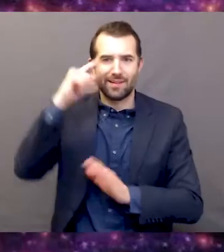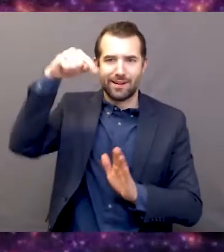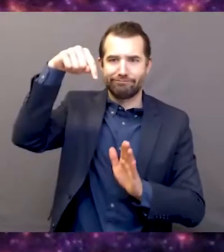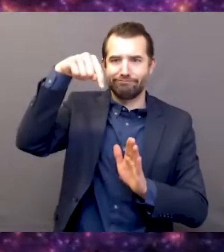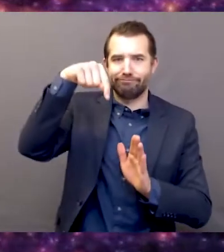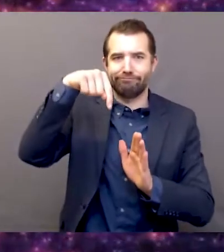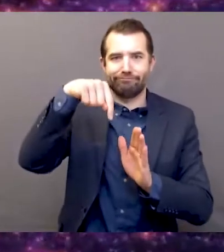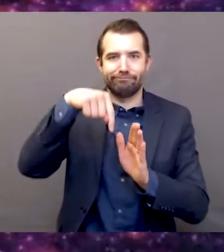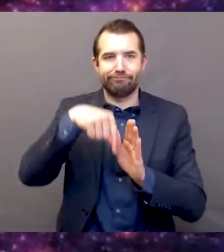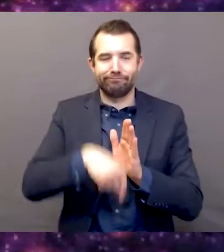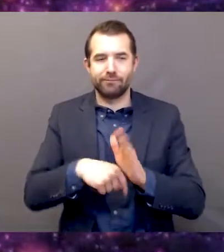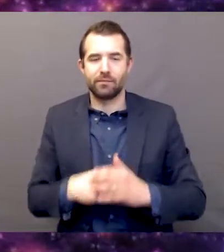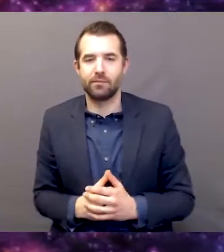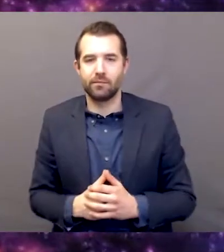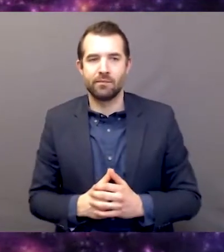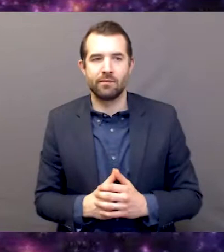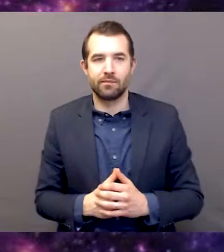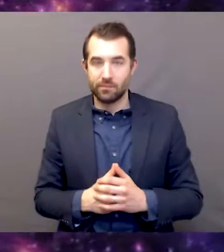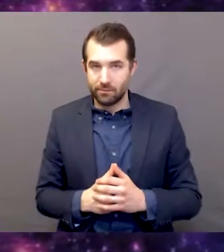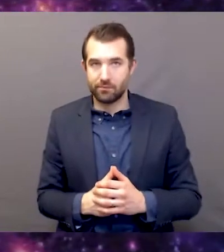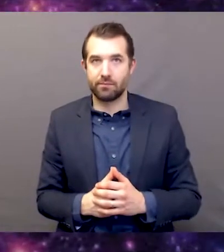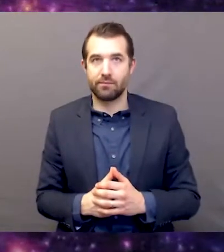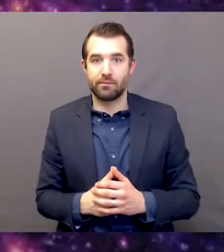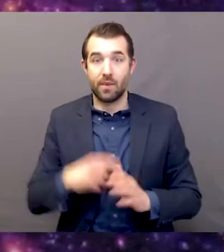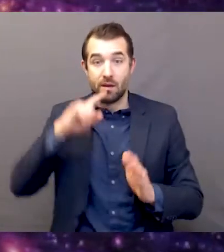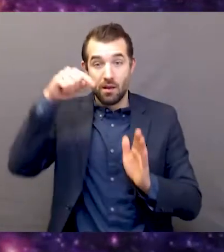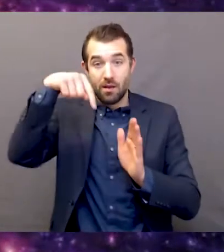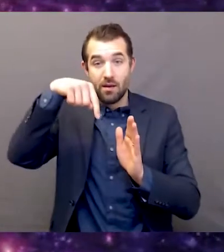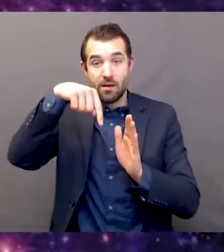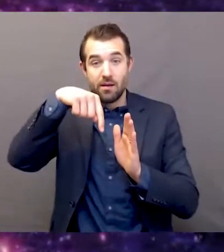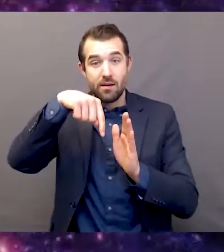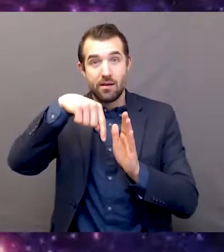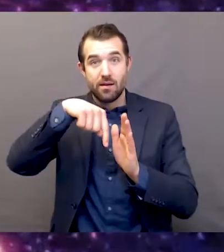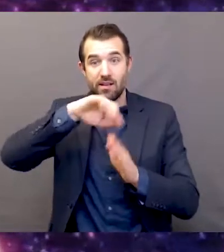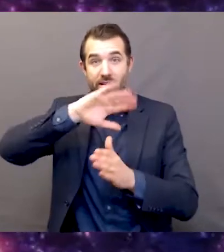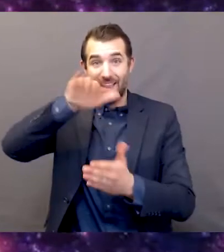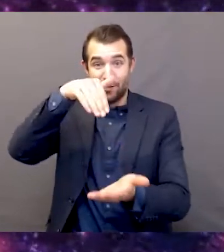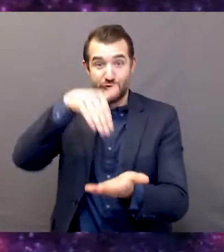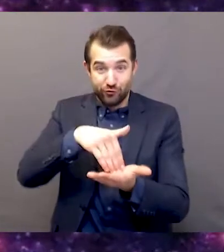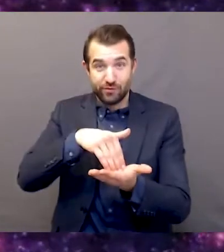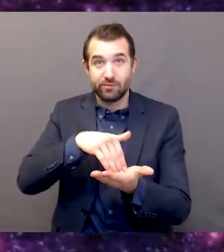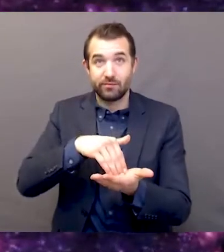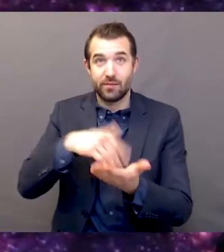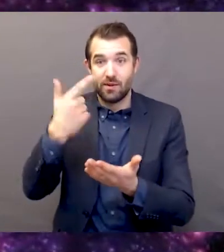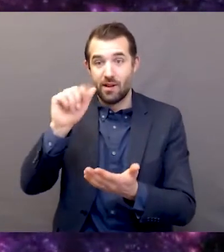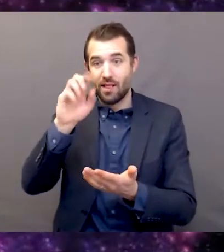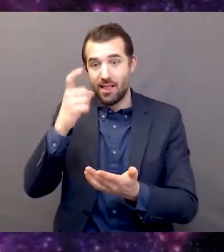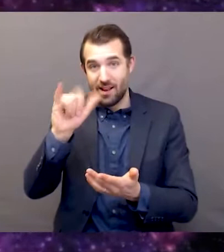now see the more of the radio jet as we probe deeper and deeper and deeper into the center of the